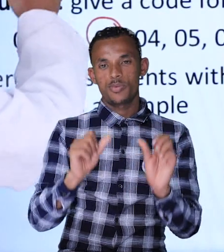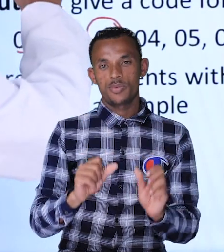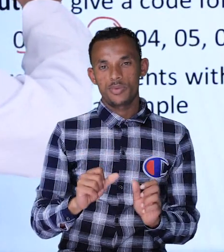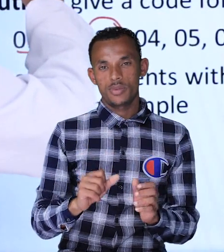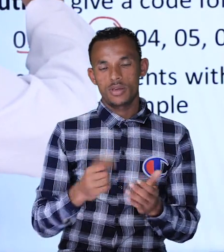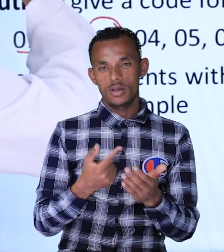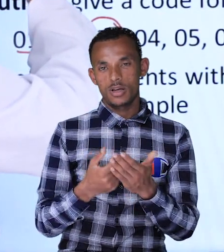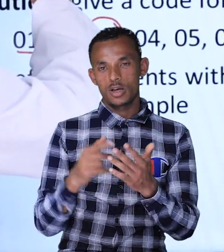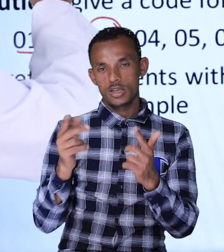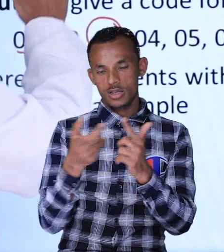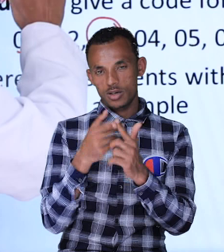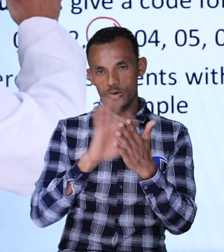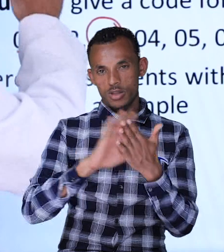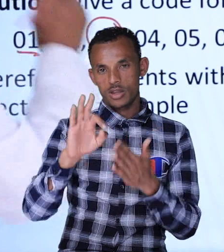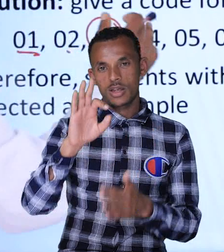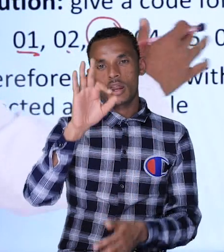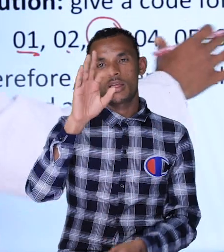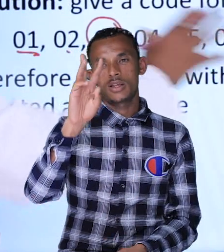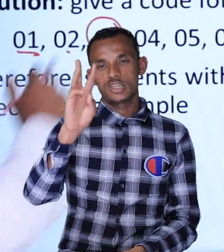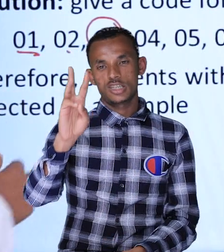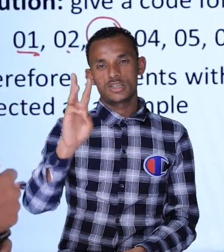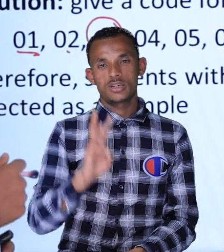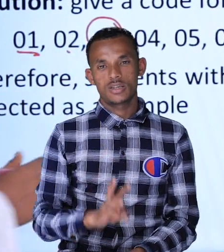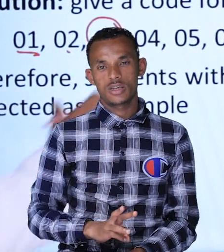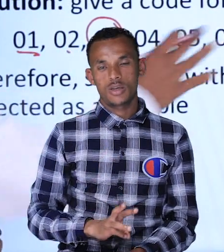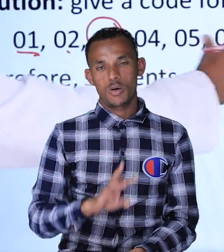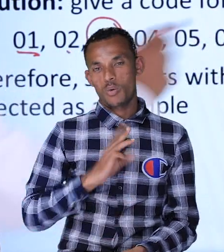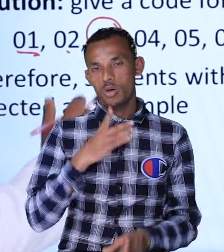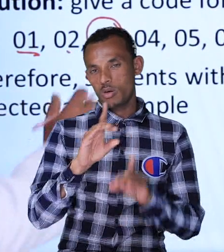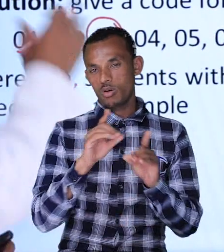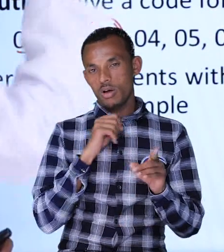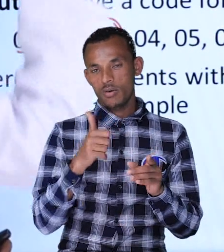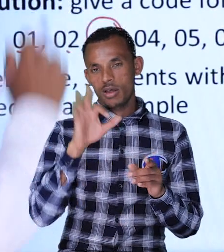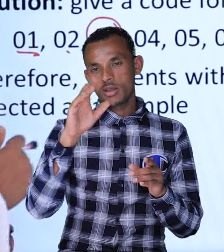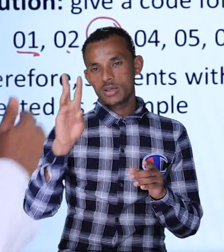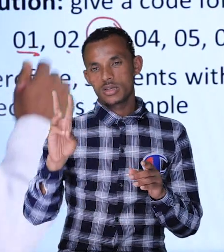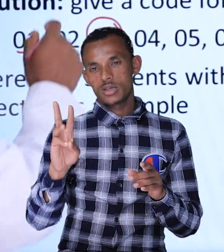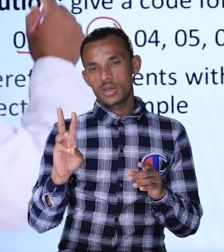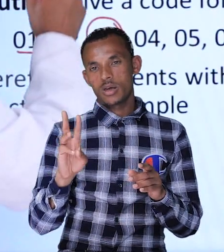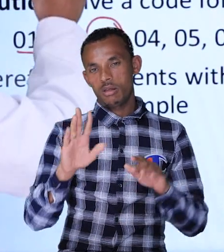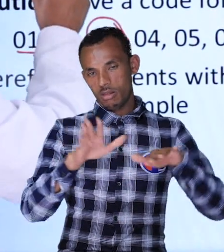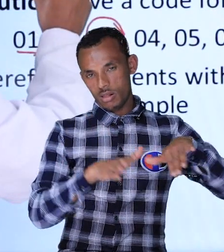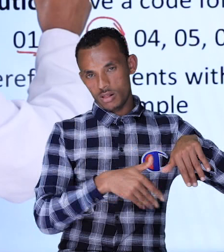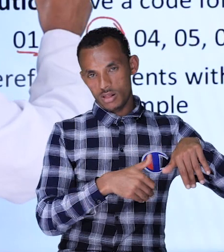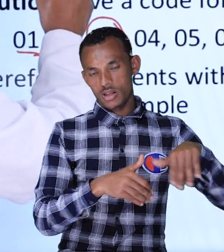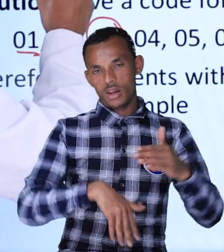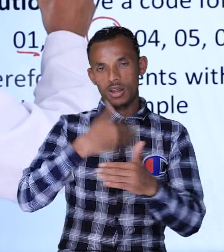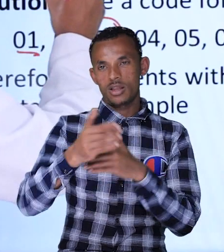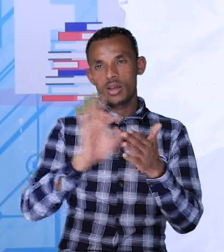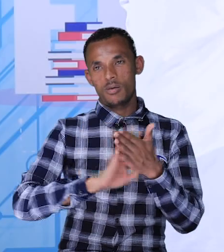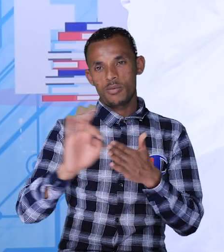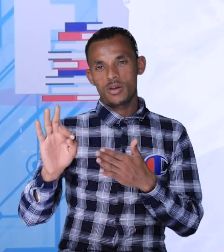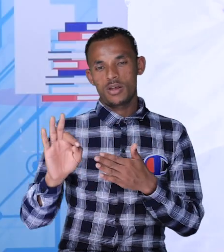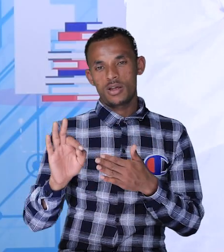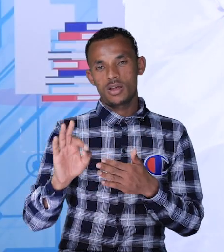Let's take this second digit number. It is 96. We don't have 96 here. So we leave this one. And the next number is